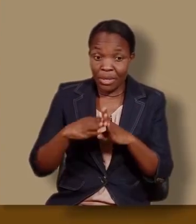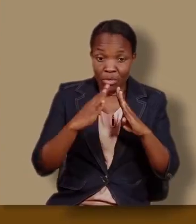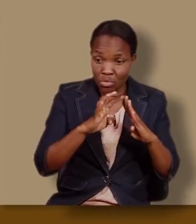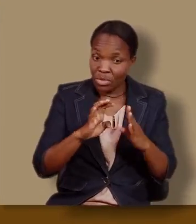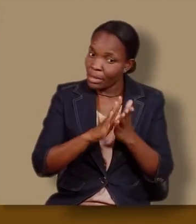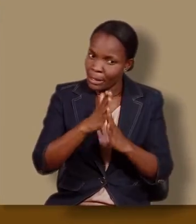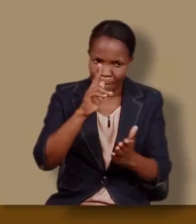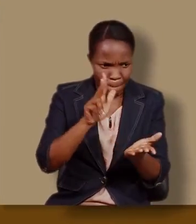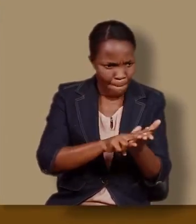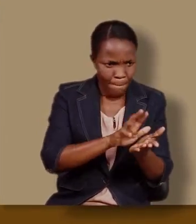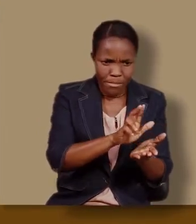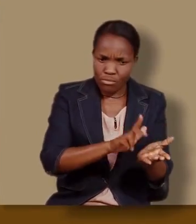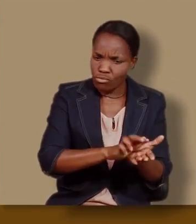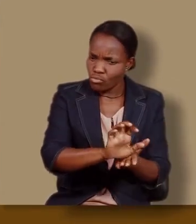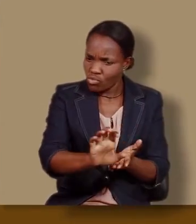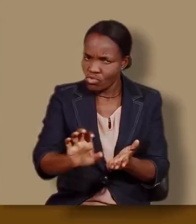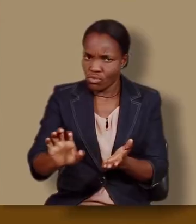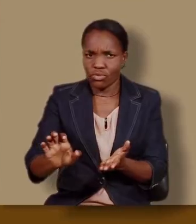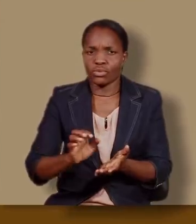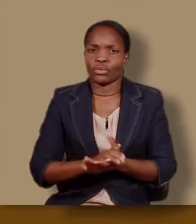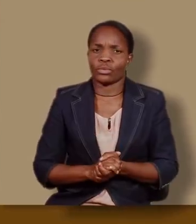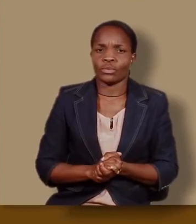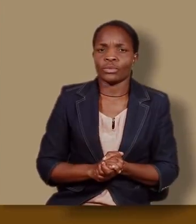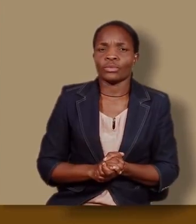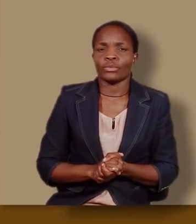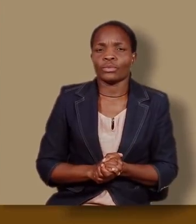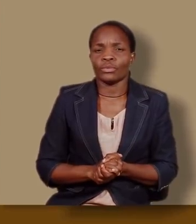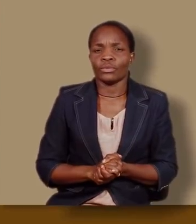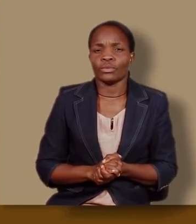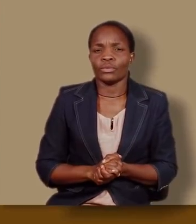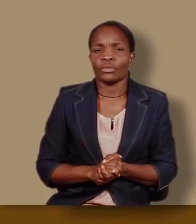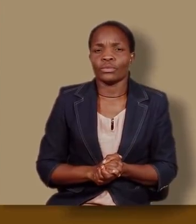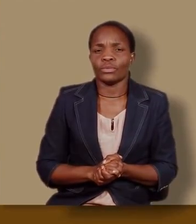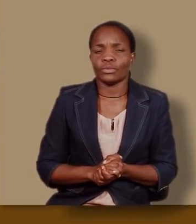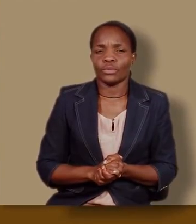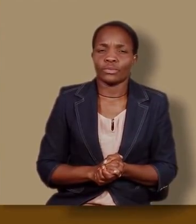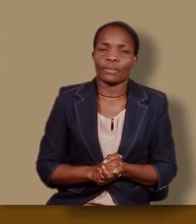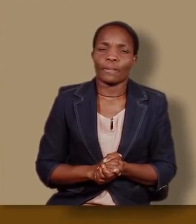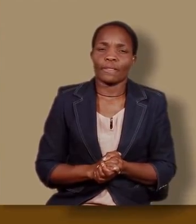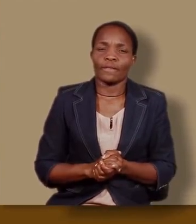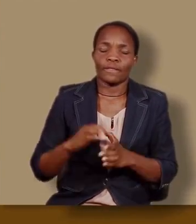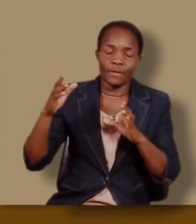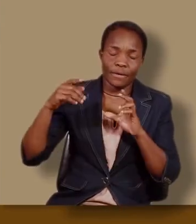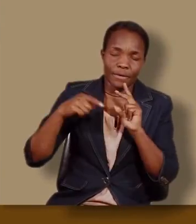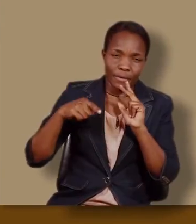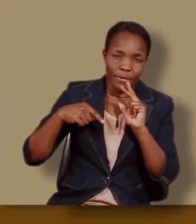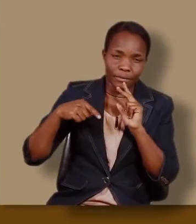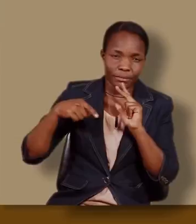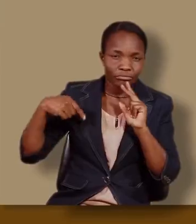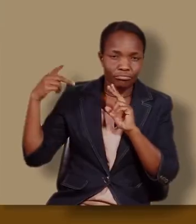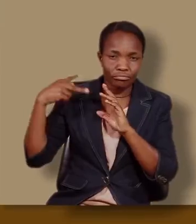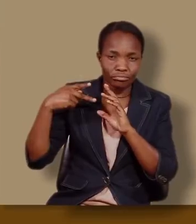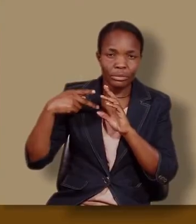and trusteeship. The National Party swept into office, winning the majority votes mainly from Afrikaner